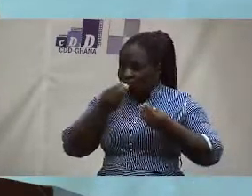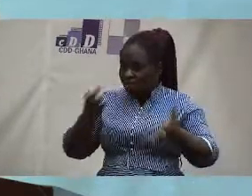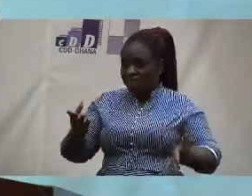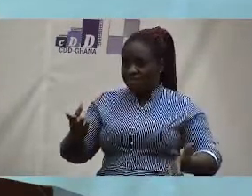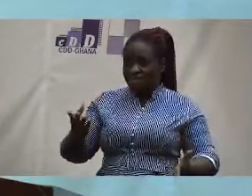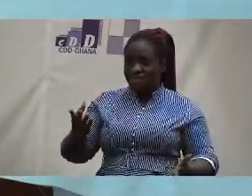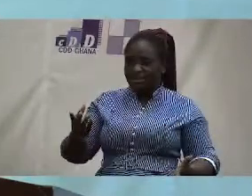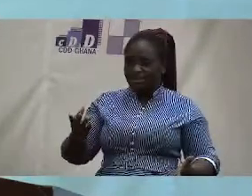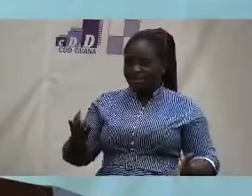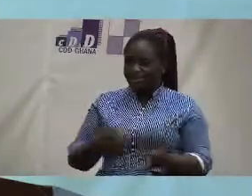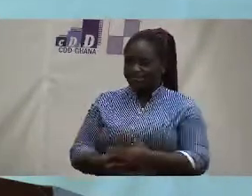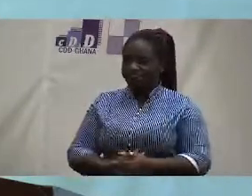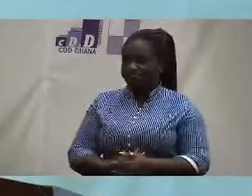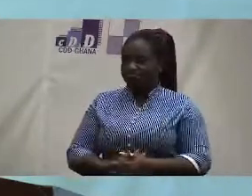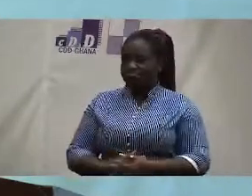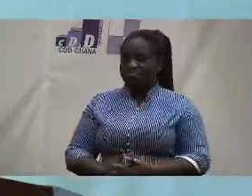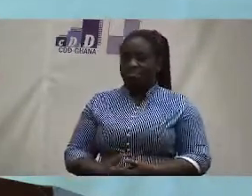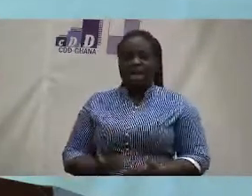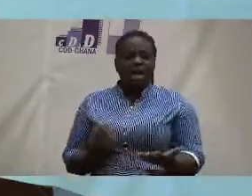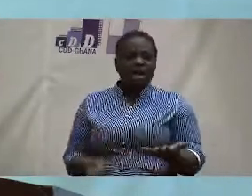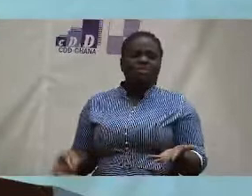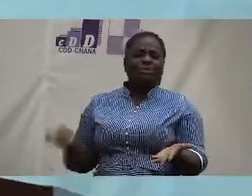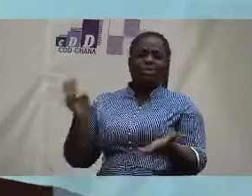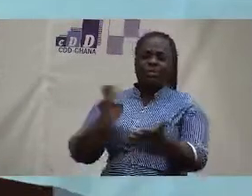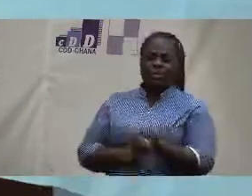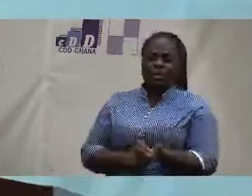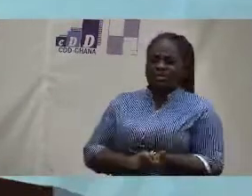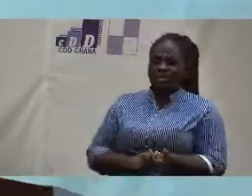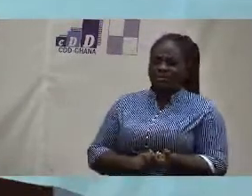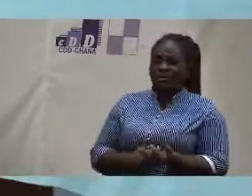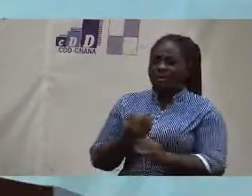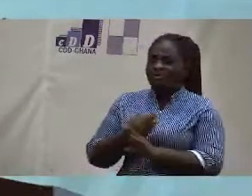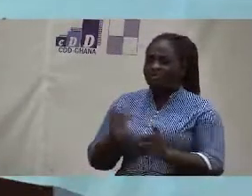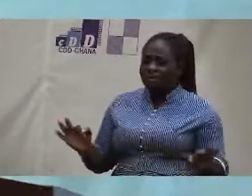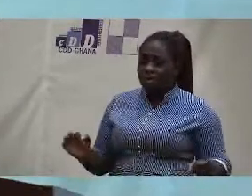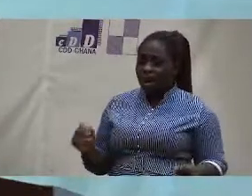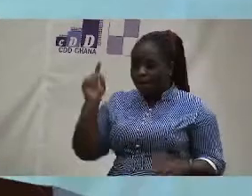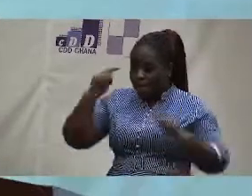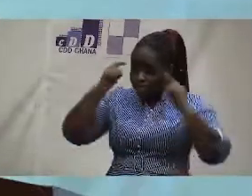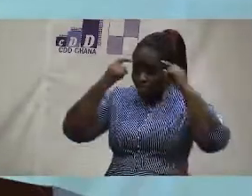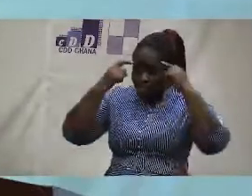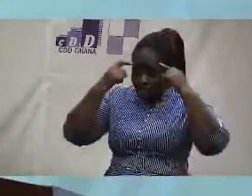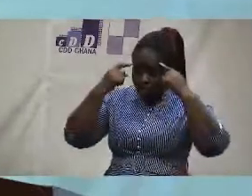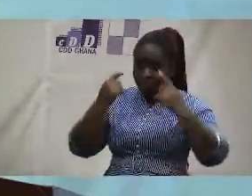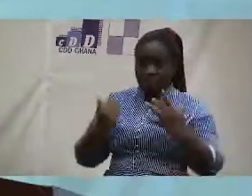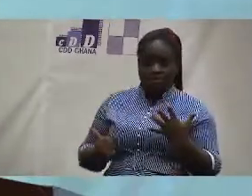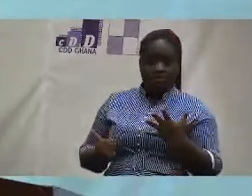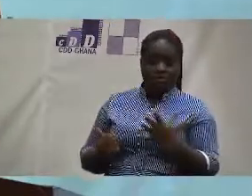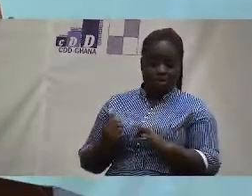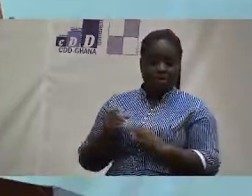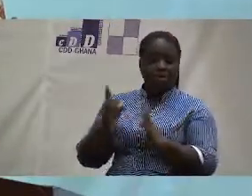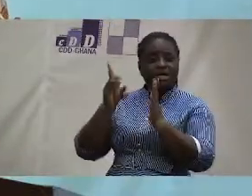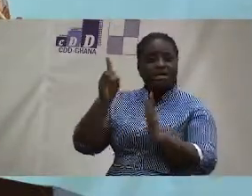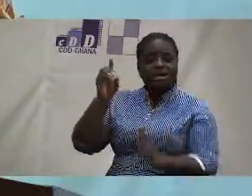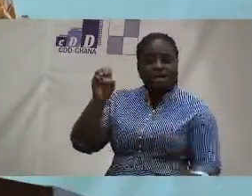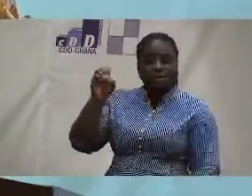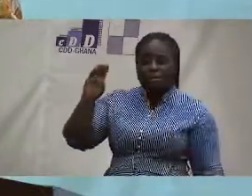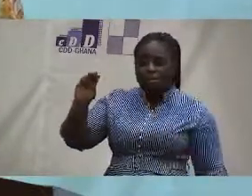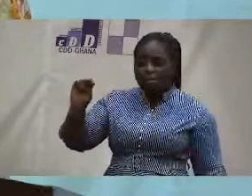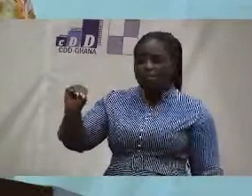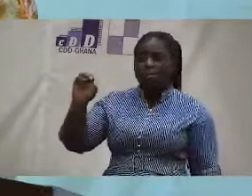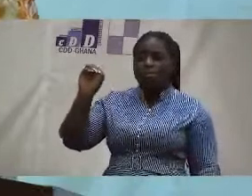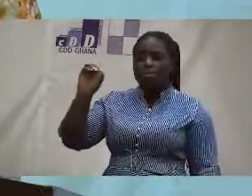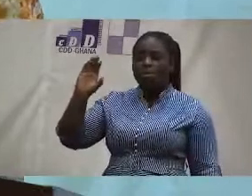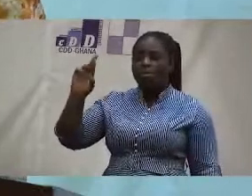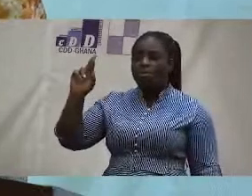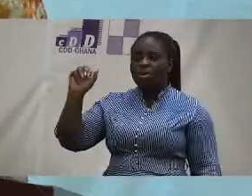disorder. The rise of the liberalism should be a source of concern for democracy promoters. And I think that for